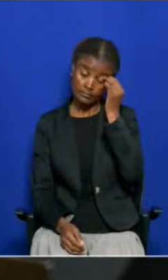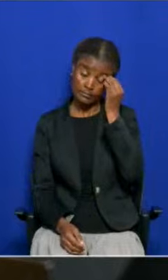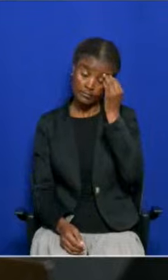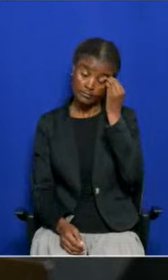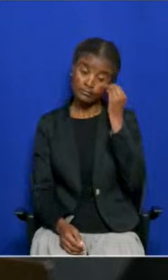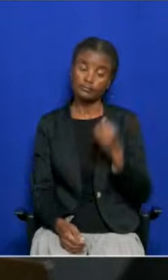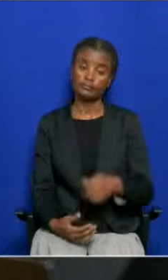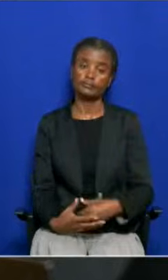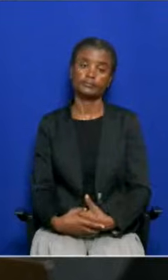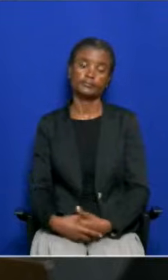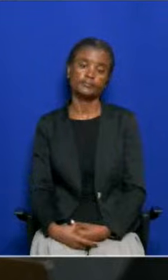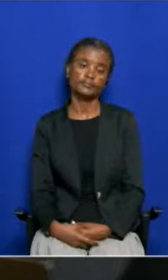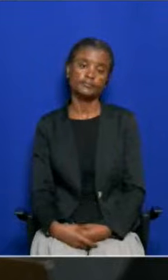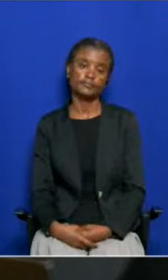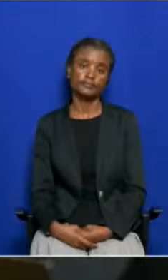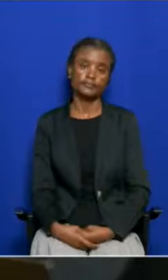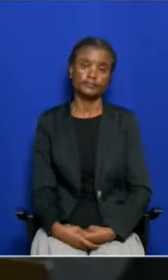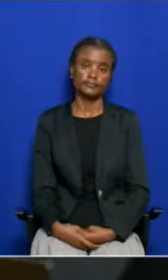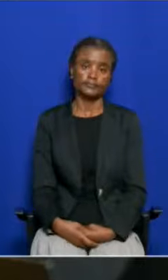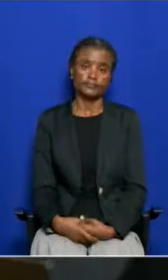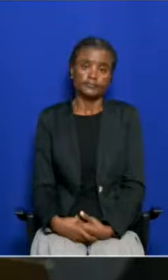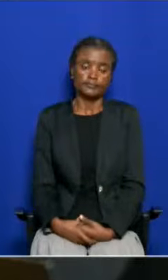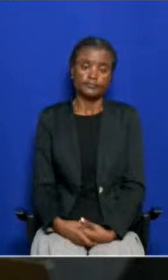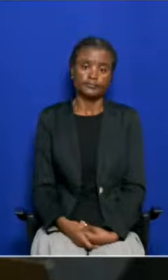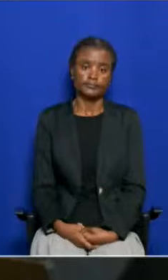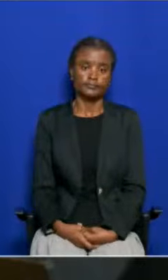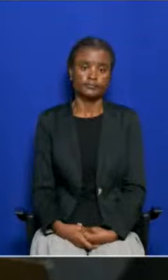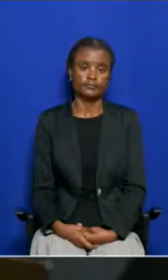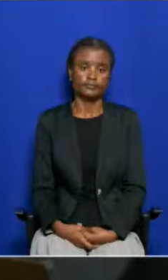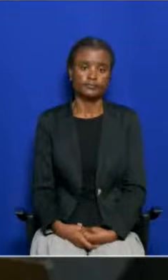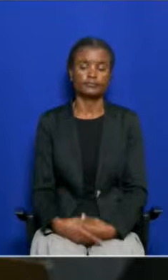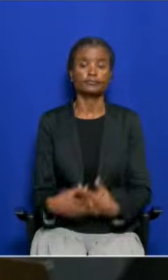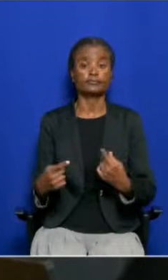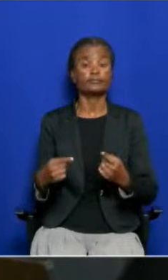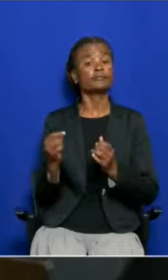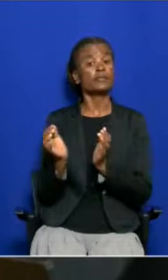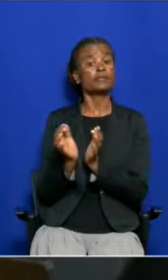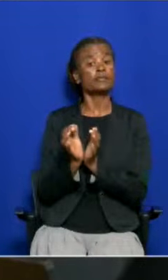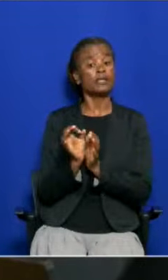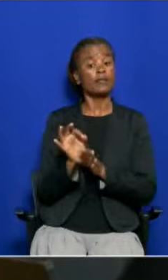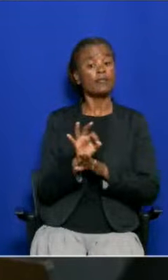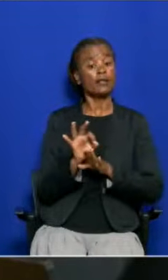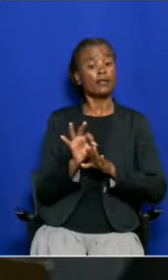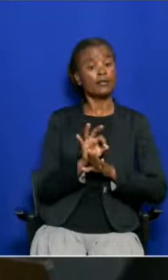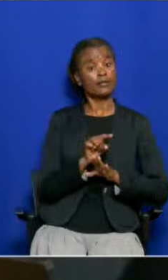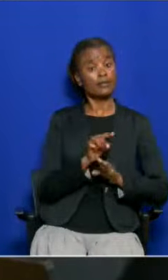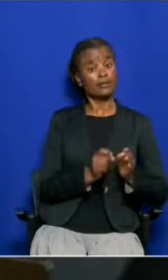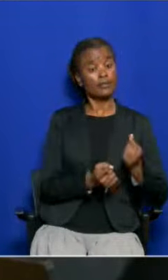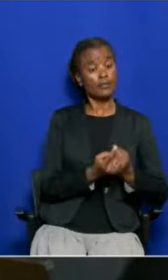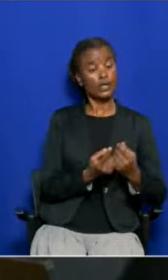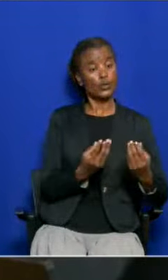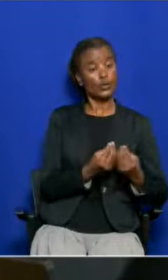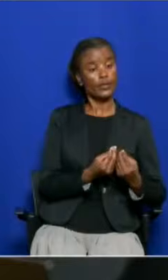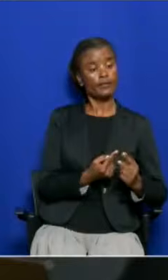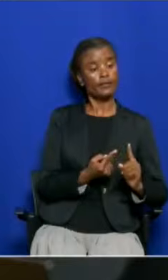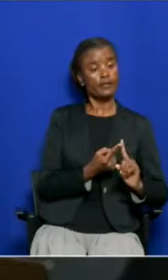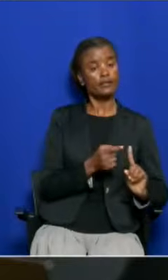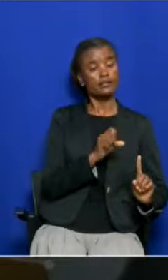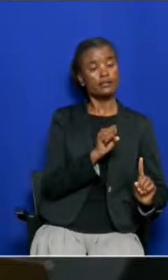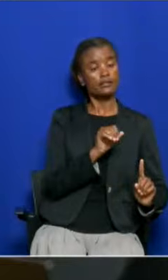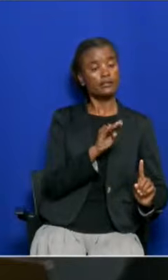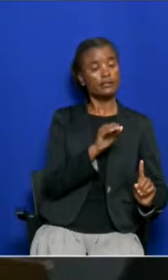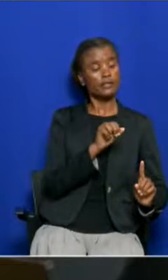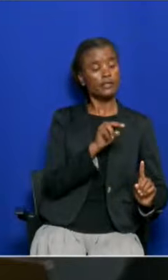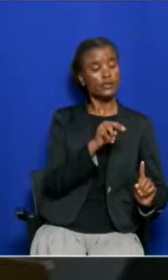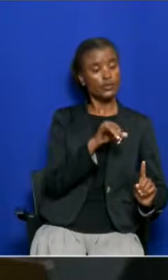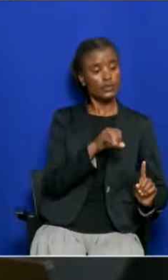in relation to the planned meeting between Mr. Sibanyoni and the SAPS in